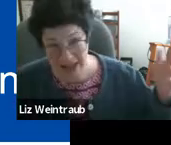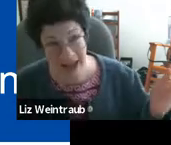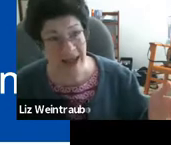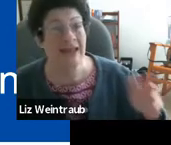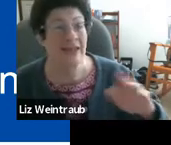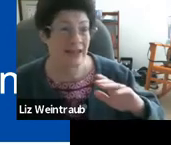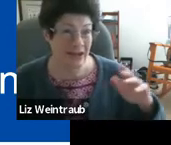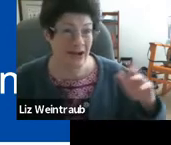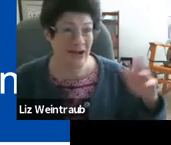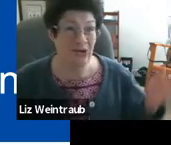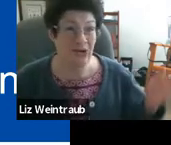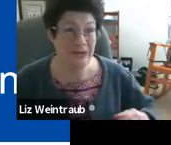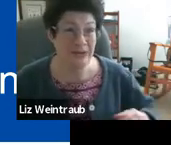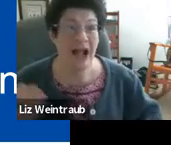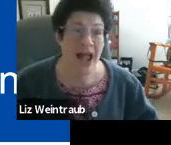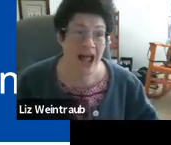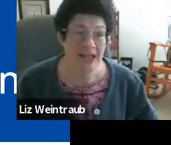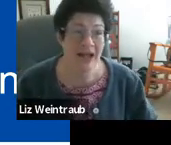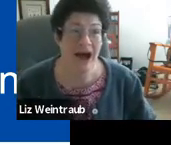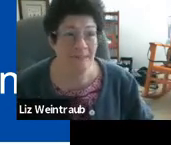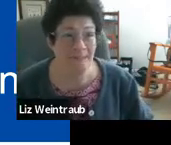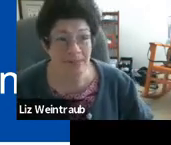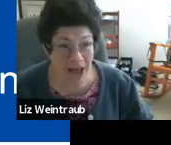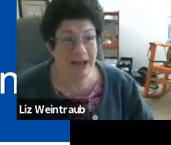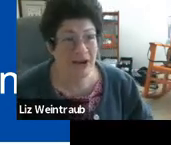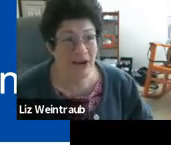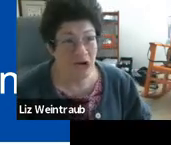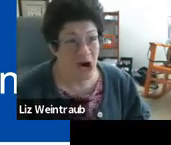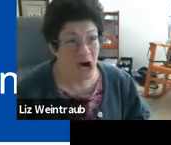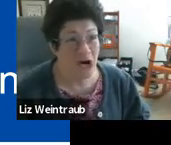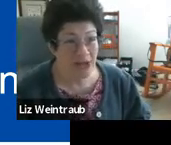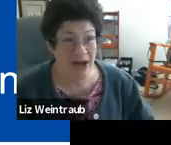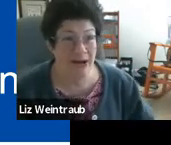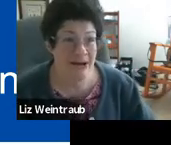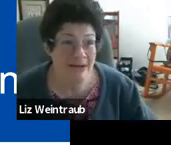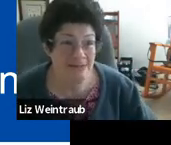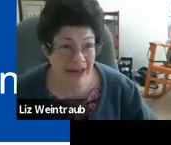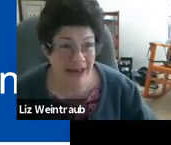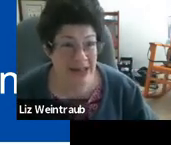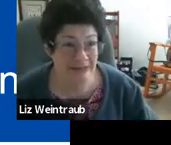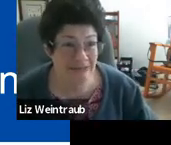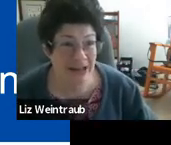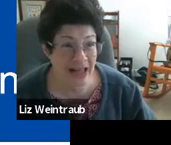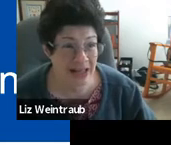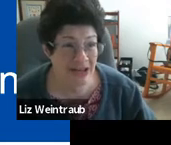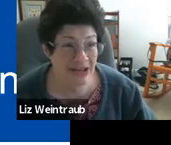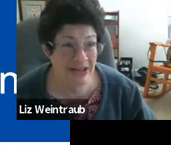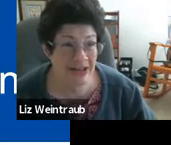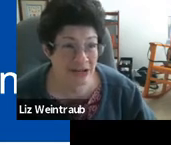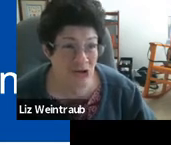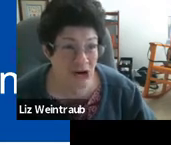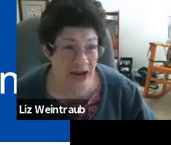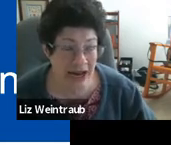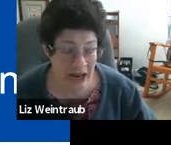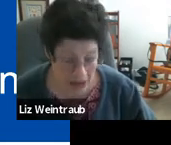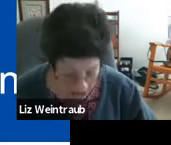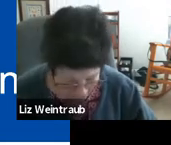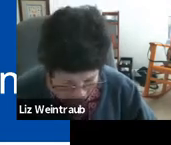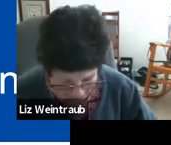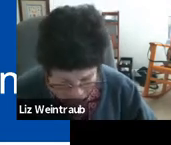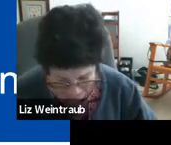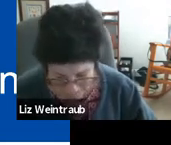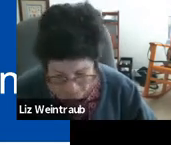and aunts and uncles. And I'm telling you all that because it relates to the story.